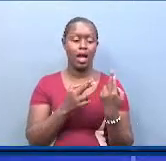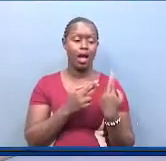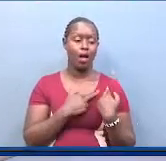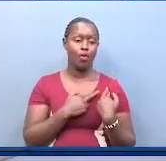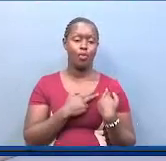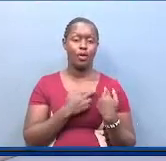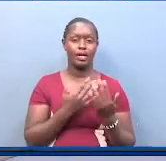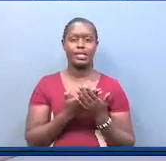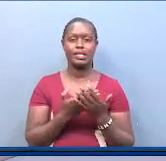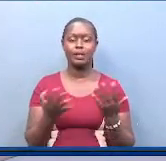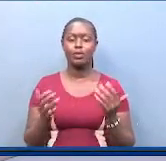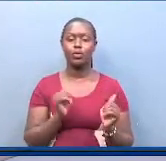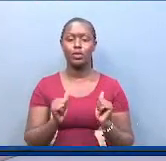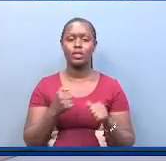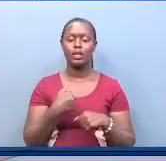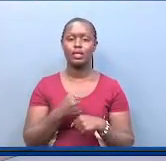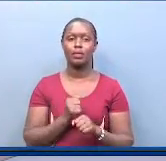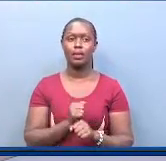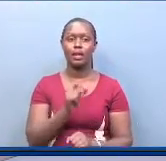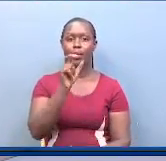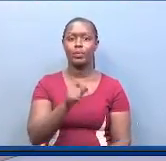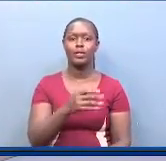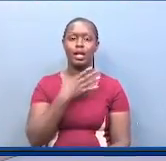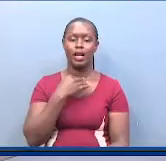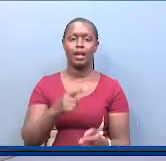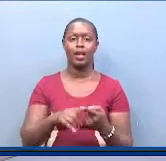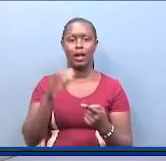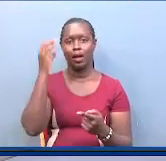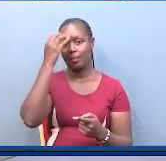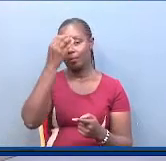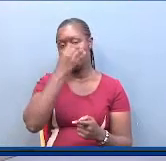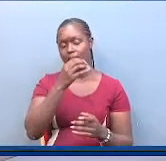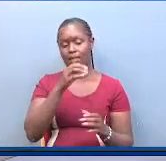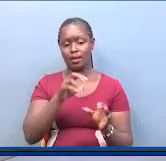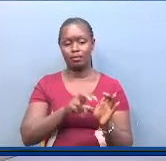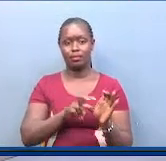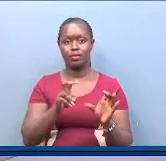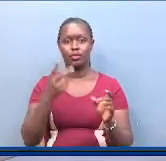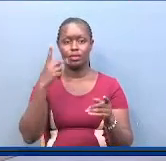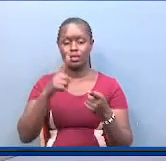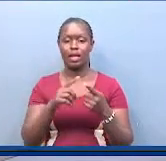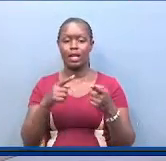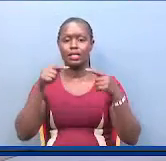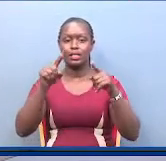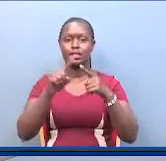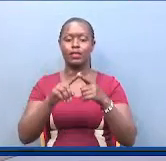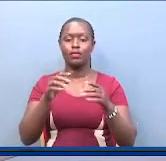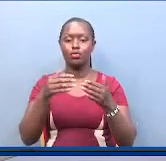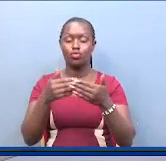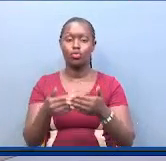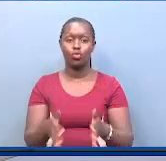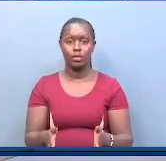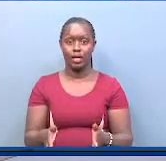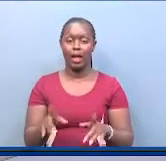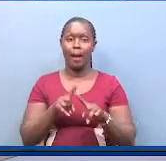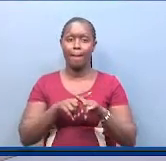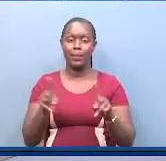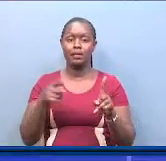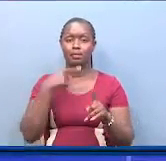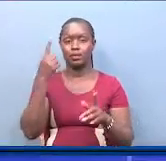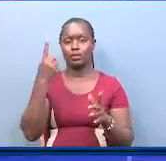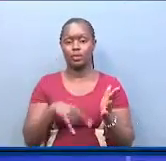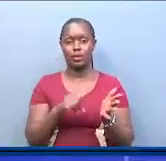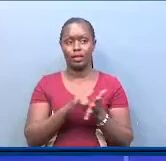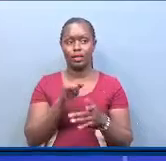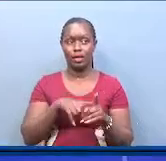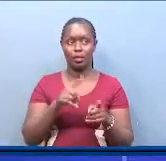that has made somebody like Martha Karua to look like she is losing. But let me tell you, when she was